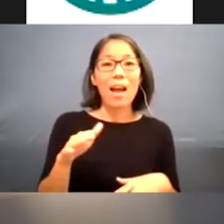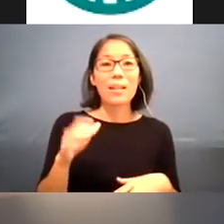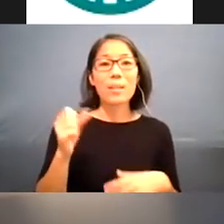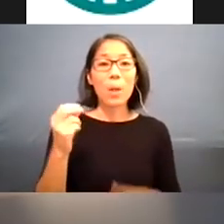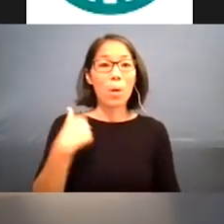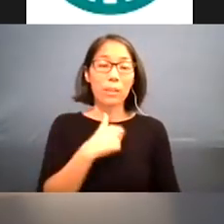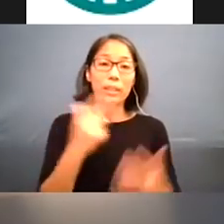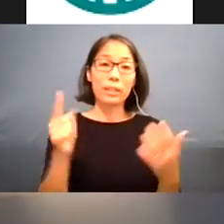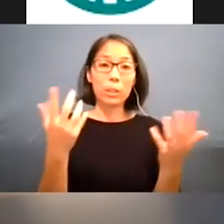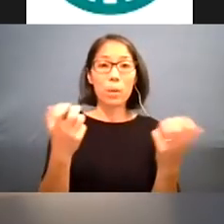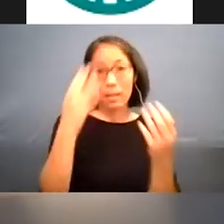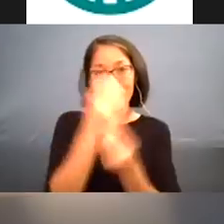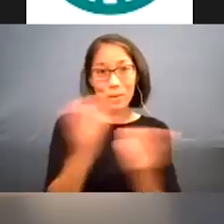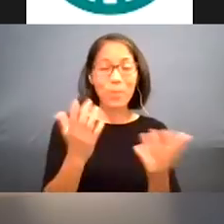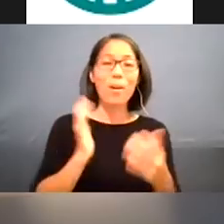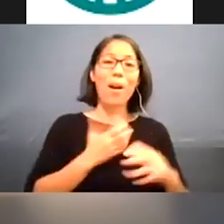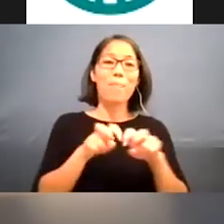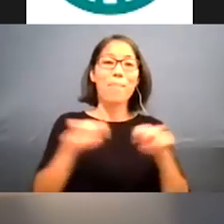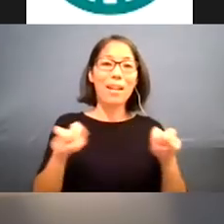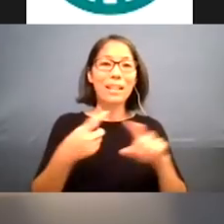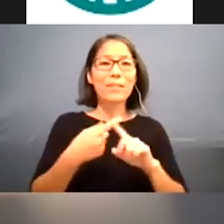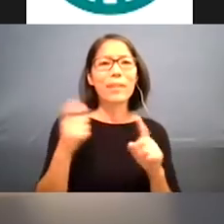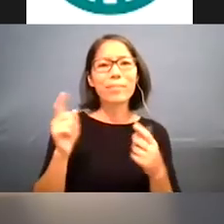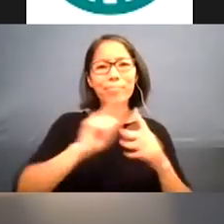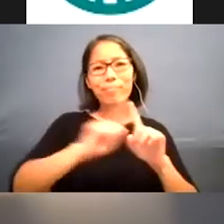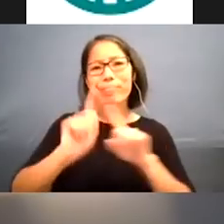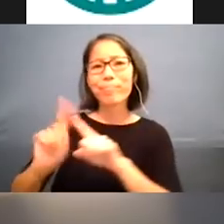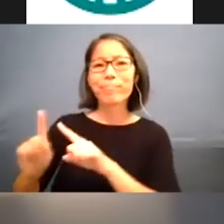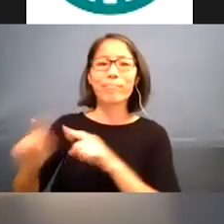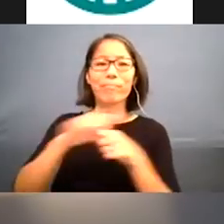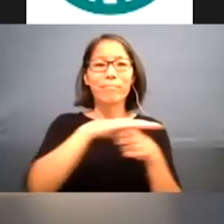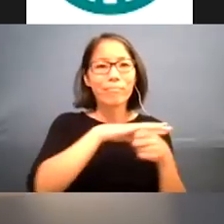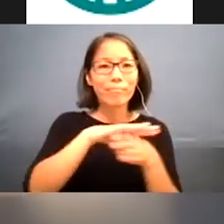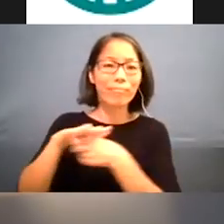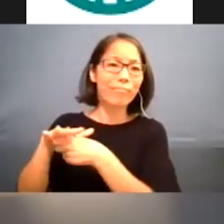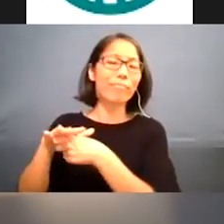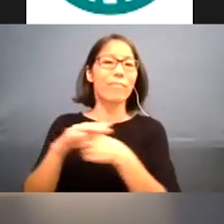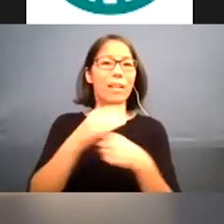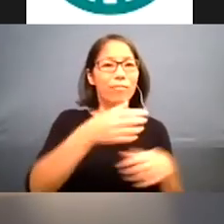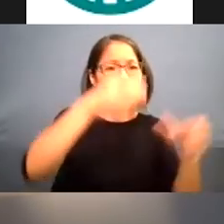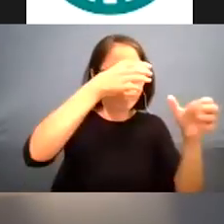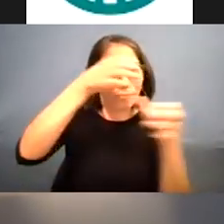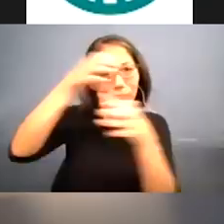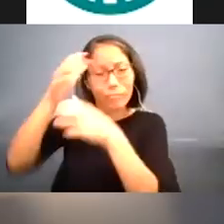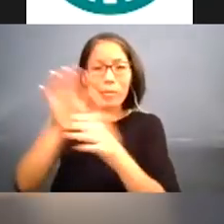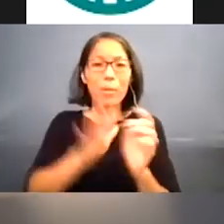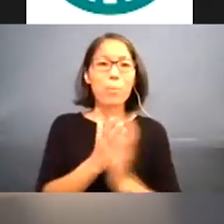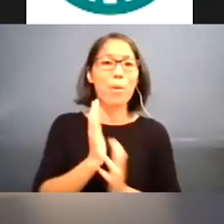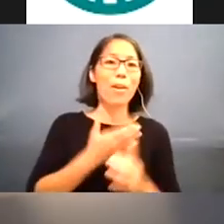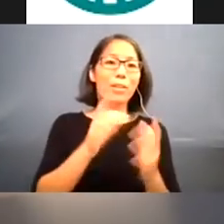we just wanna let you know our panelists come from a variety of areas of expertise throughout our district, so we're here to answer your